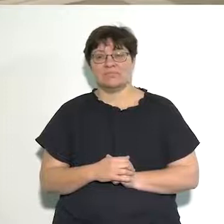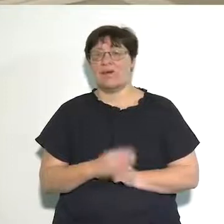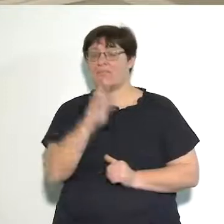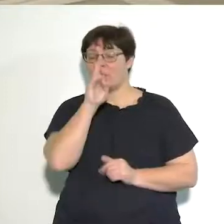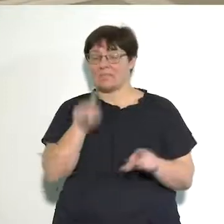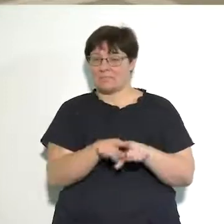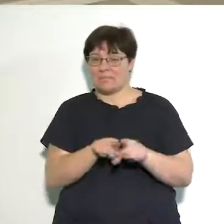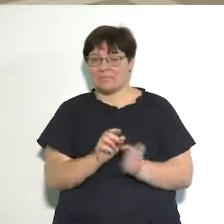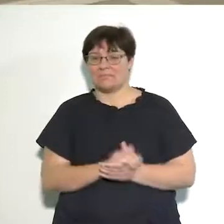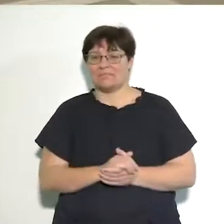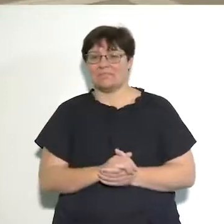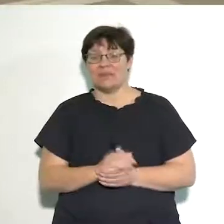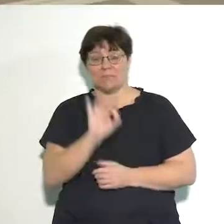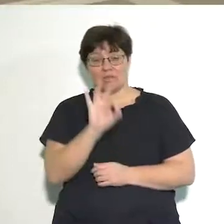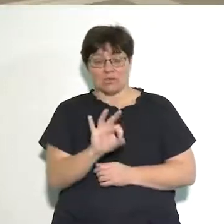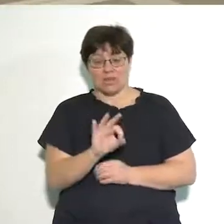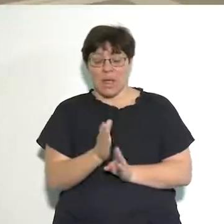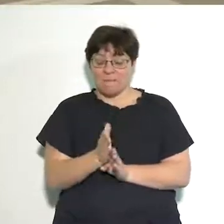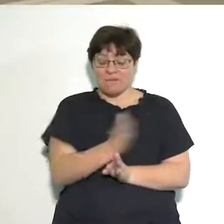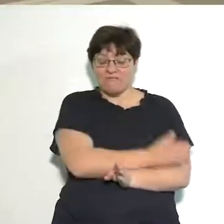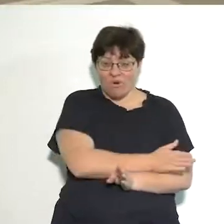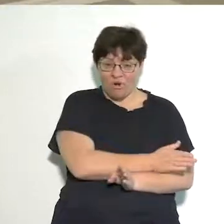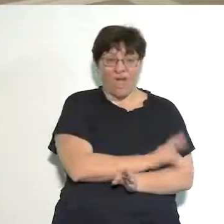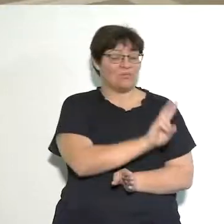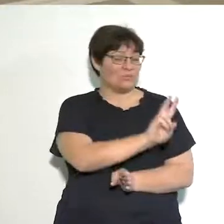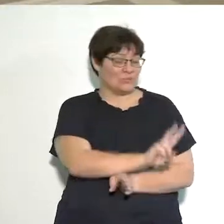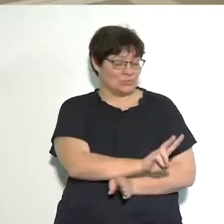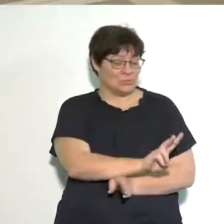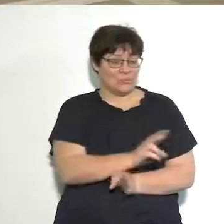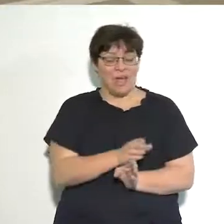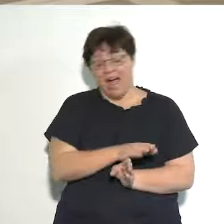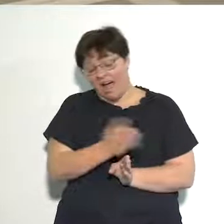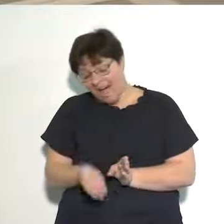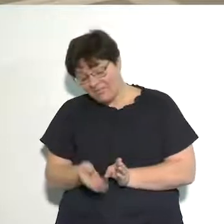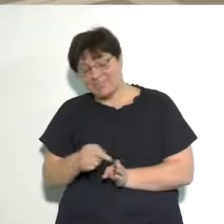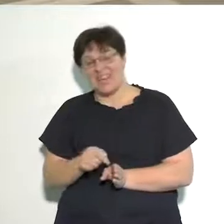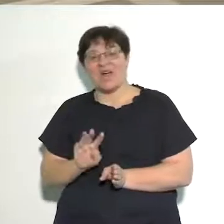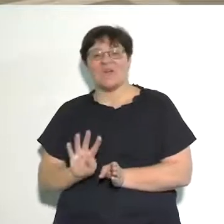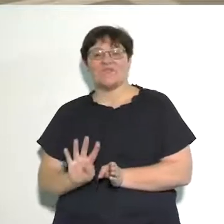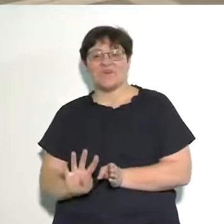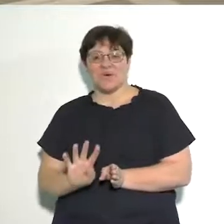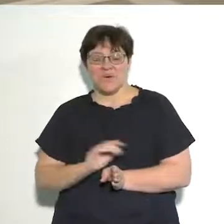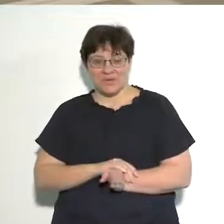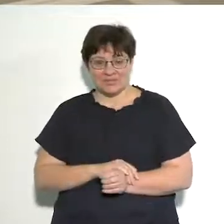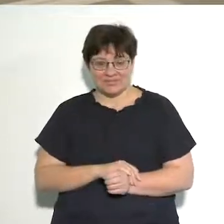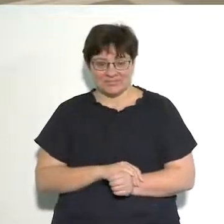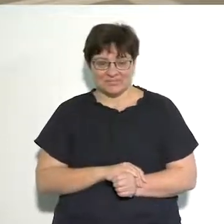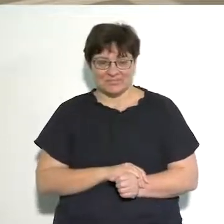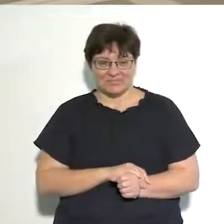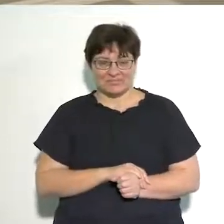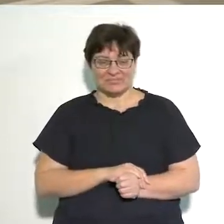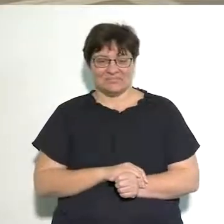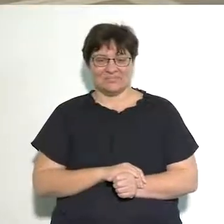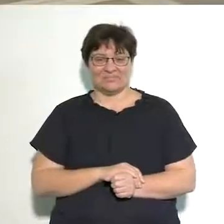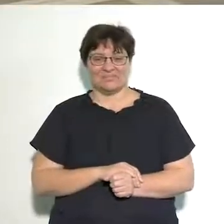So that it looks like this. Number 3, before 3, you have the number 2. And after 3, you have